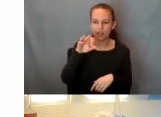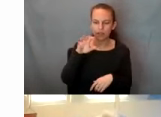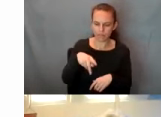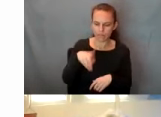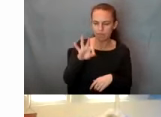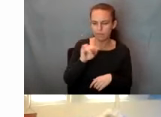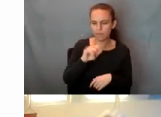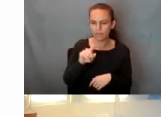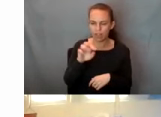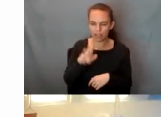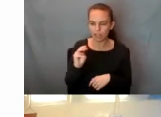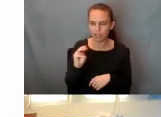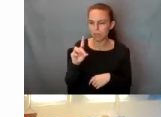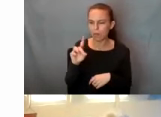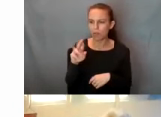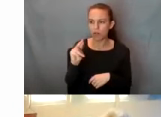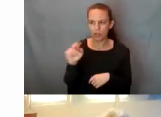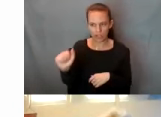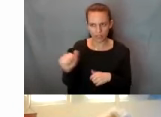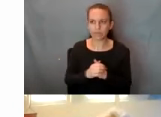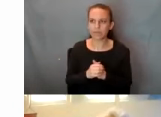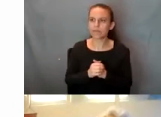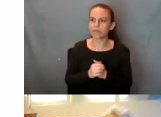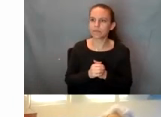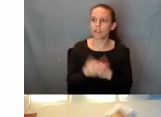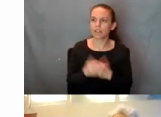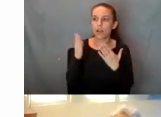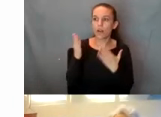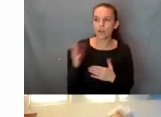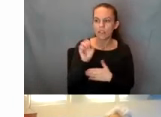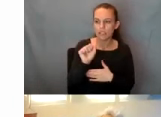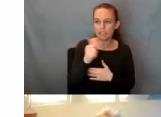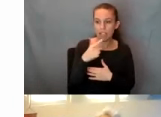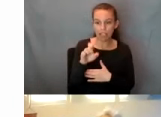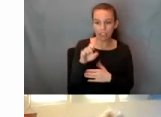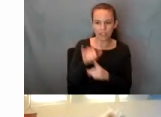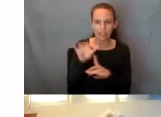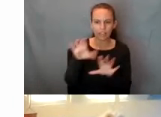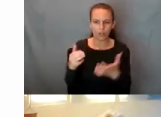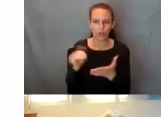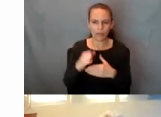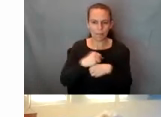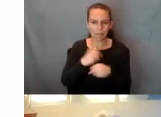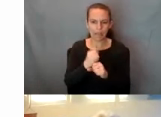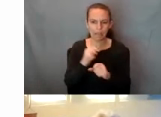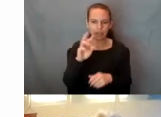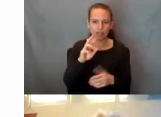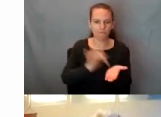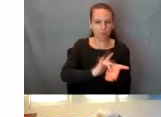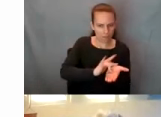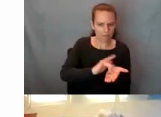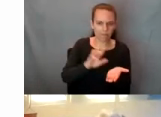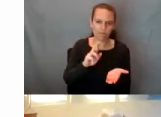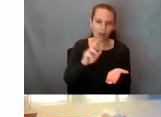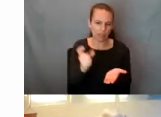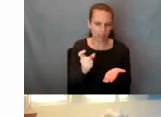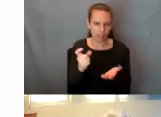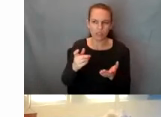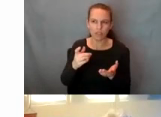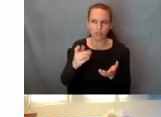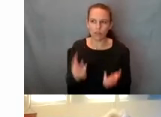So SAGE is the group that makes policy recommendations to WHO and then to countries